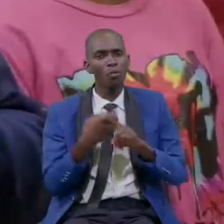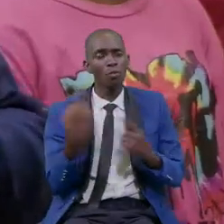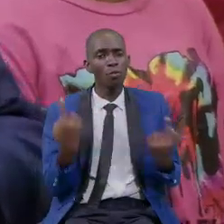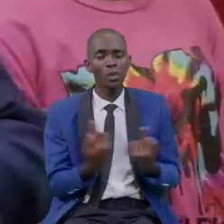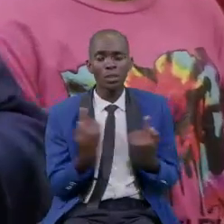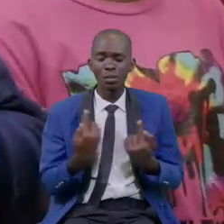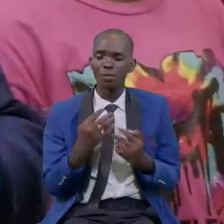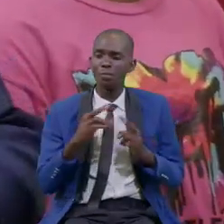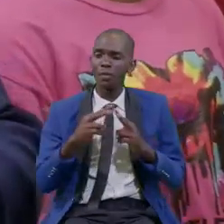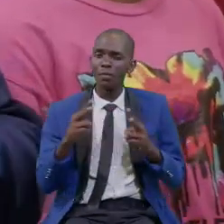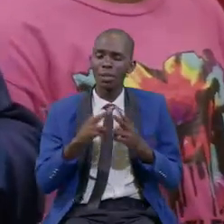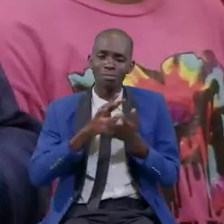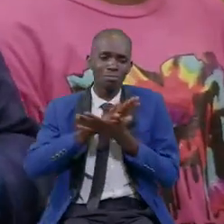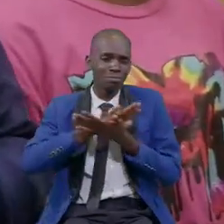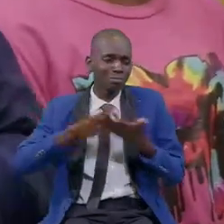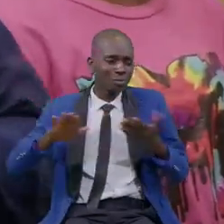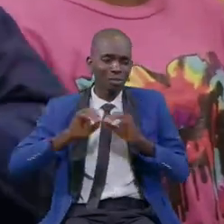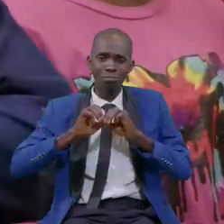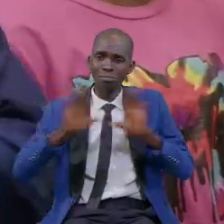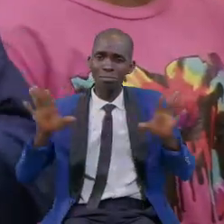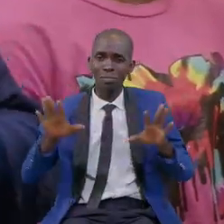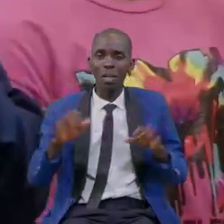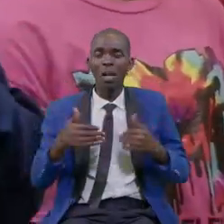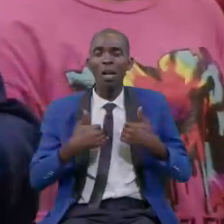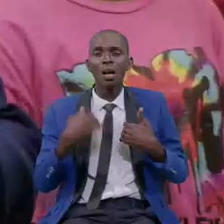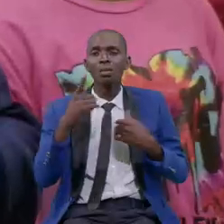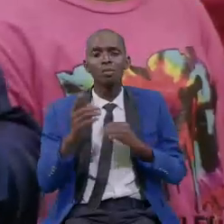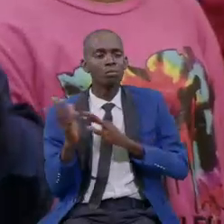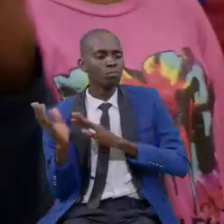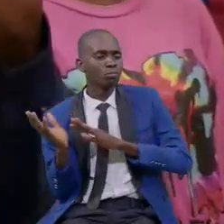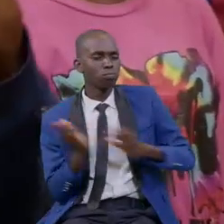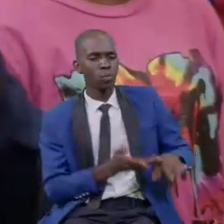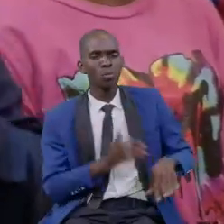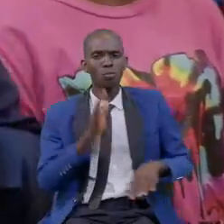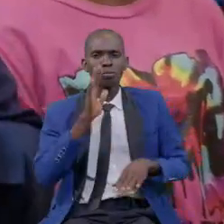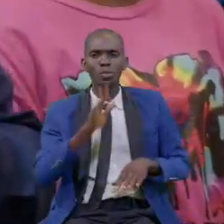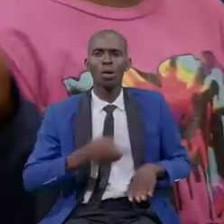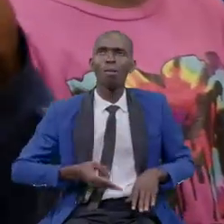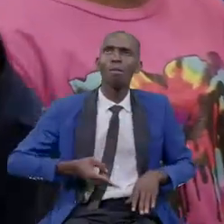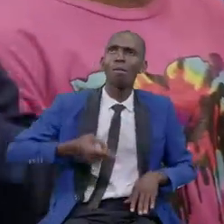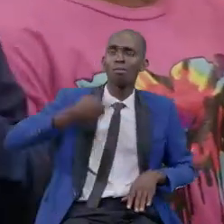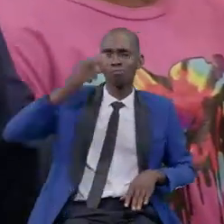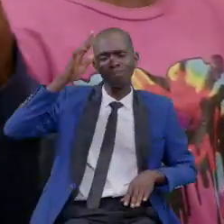Have you dropped the superfluity of nothingness,